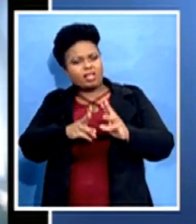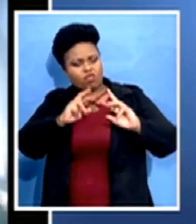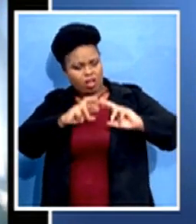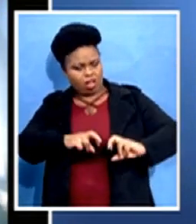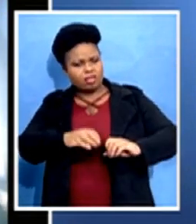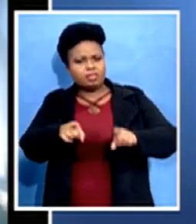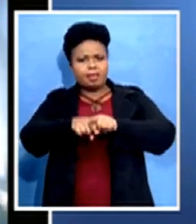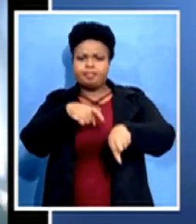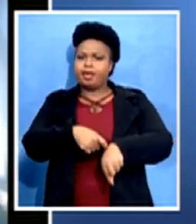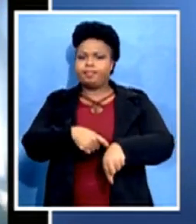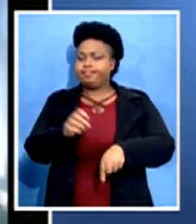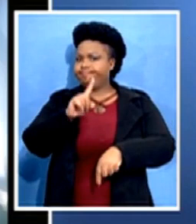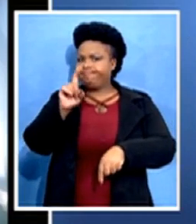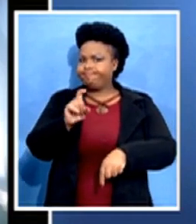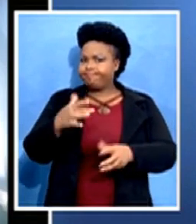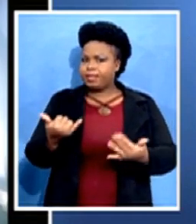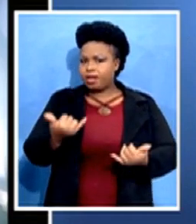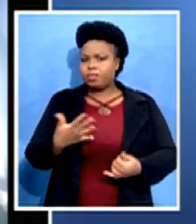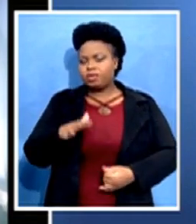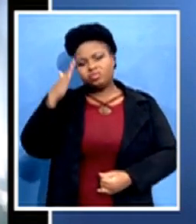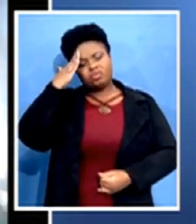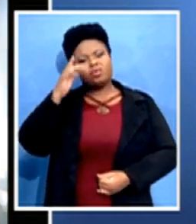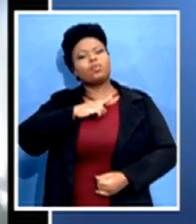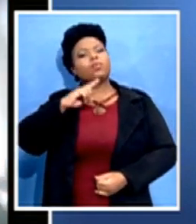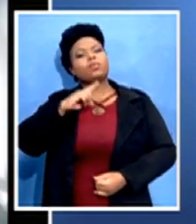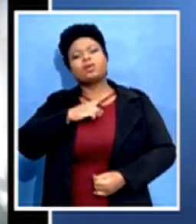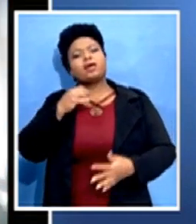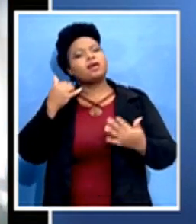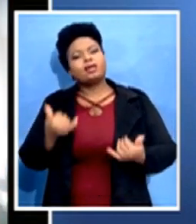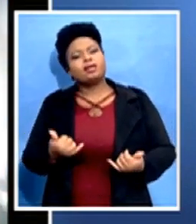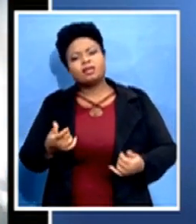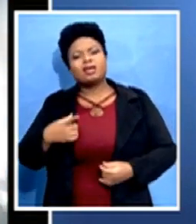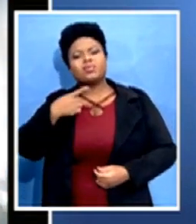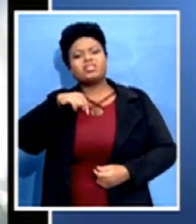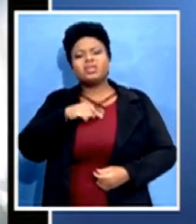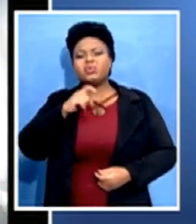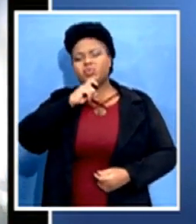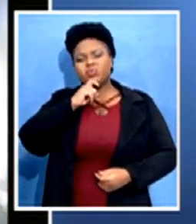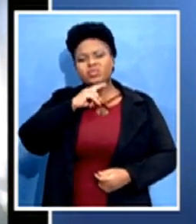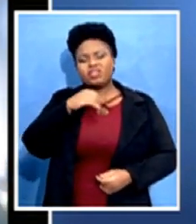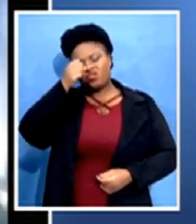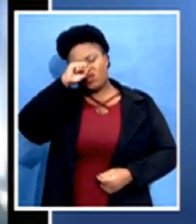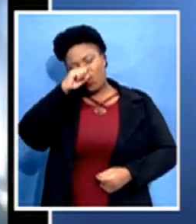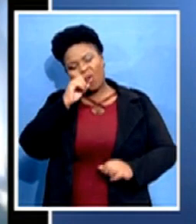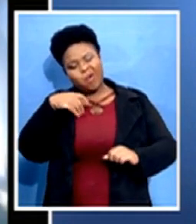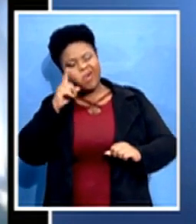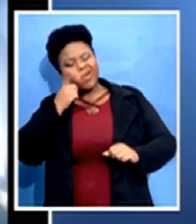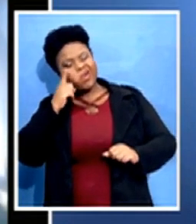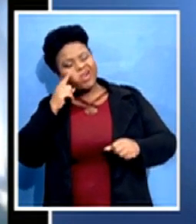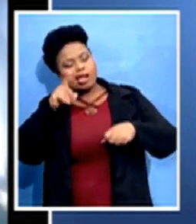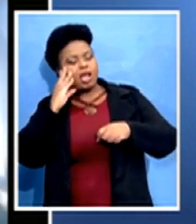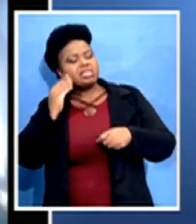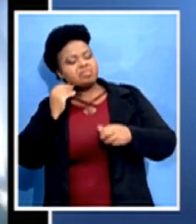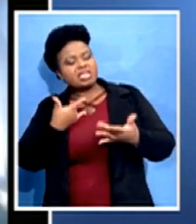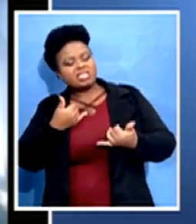is, why are we now used as guinea pigs? Are they using us, frontline workers, to trial